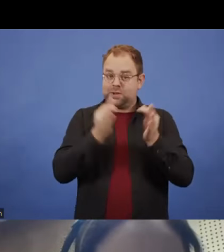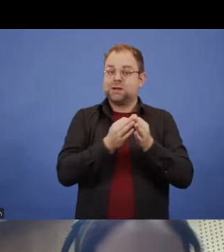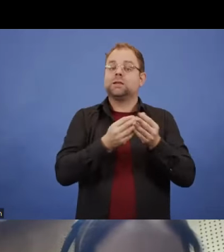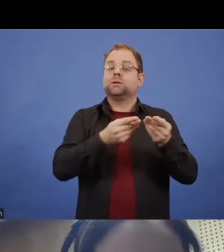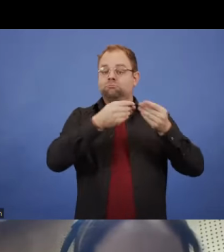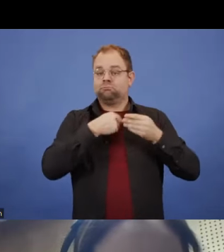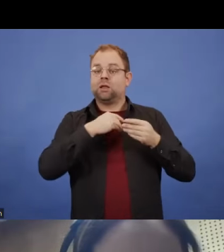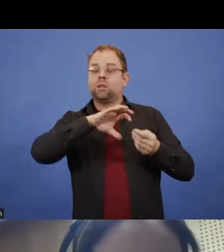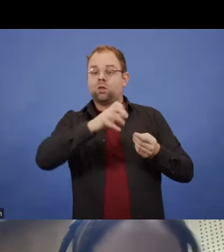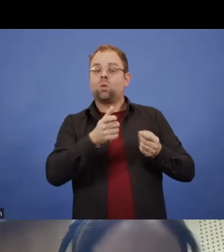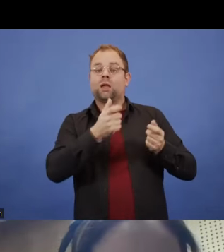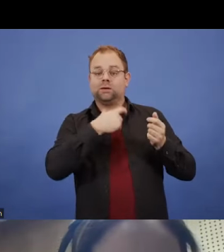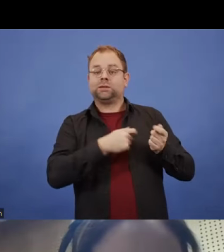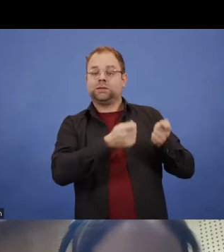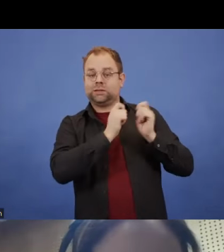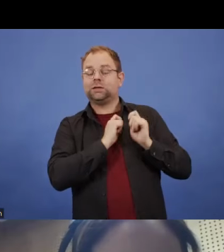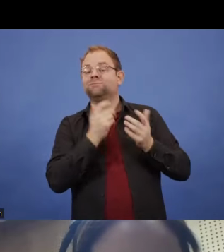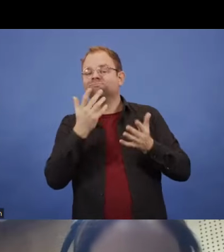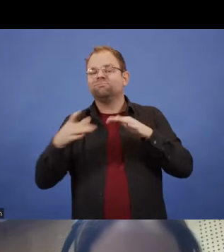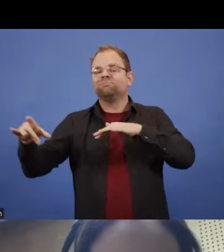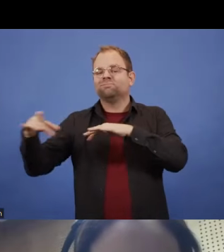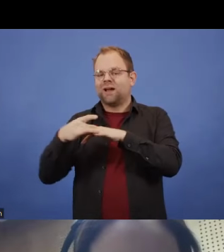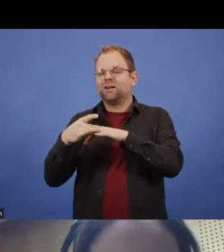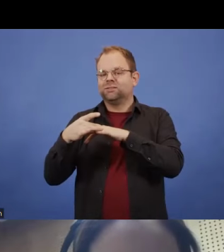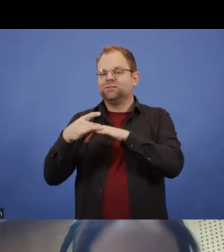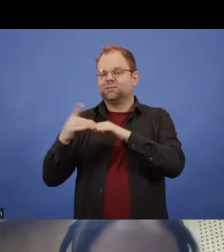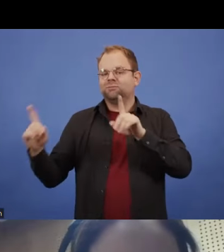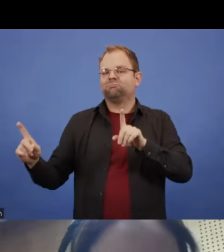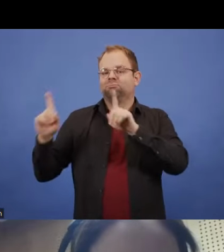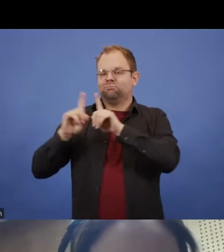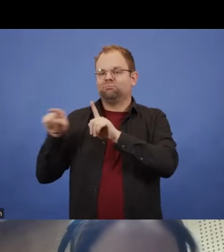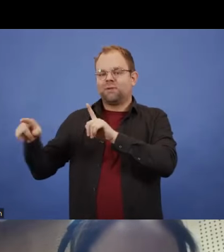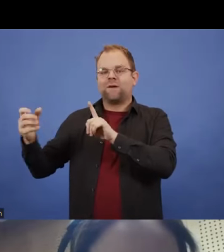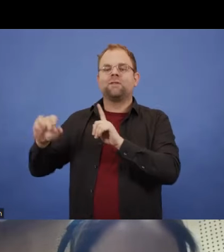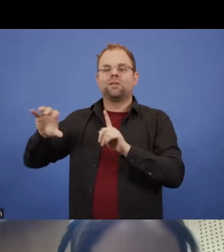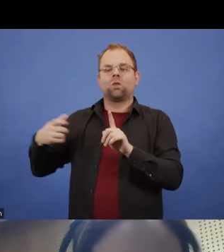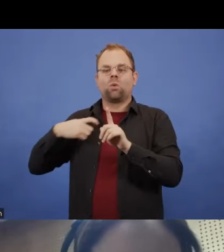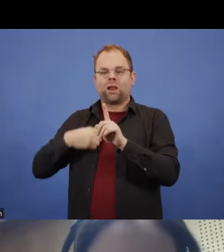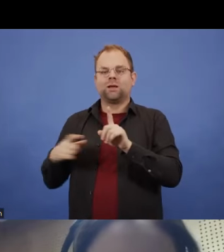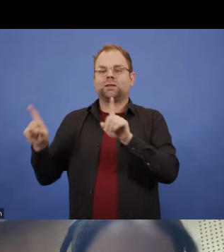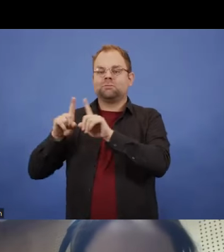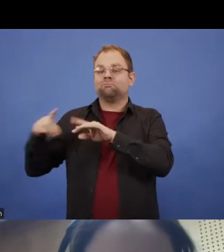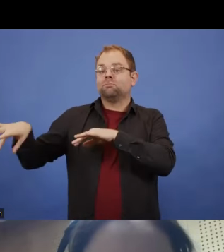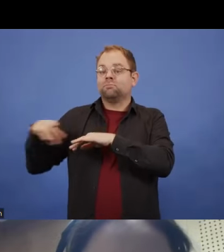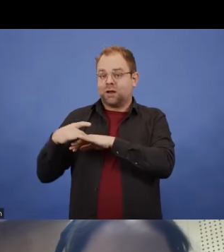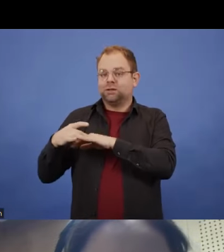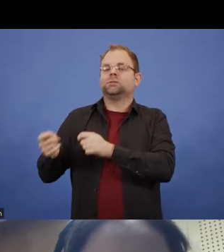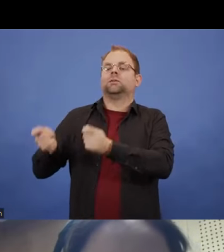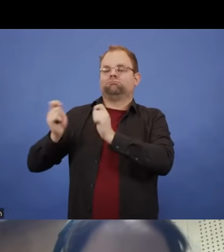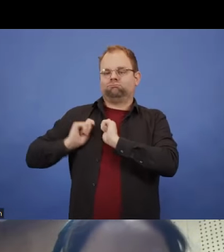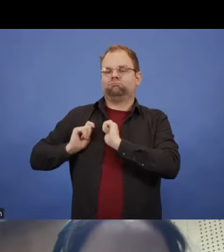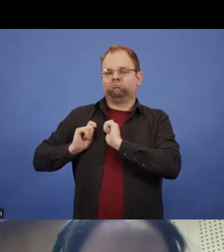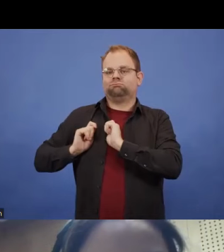of nationality acquisition is through territorial links. So again, if a child is